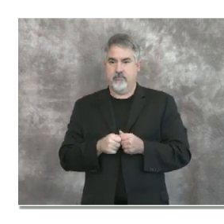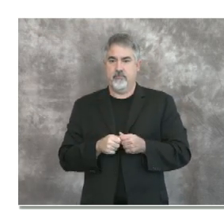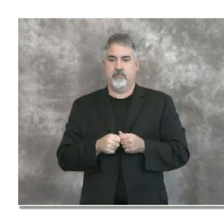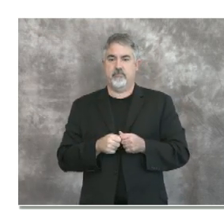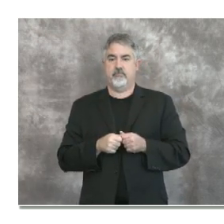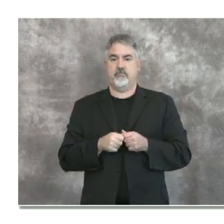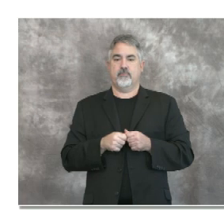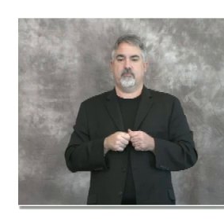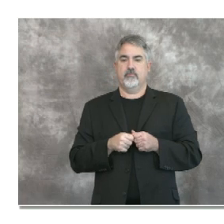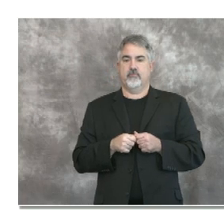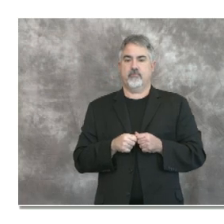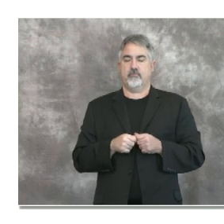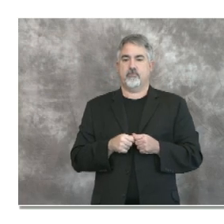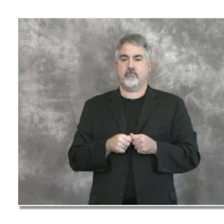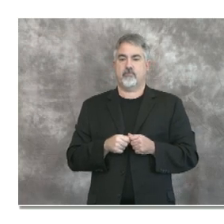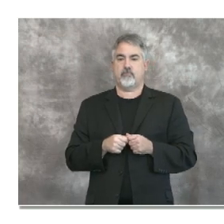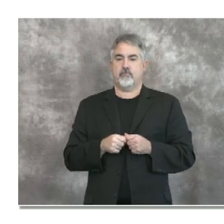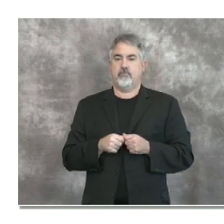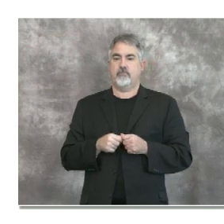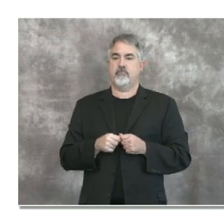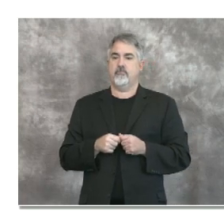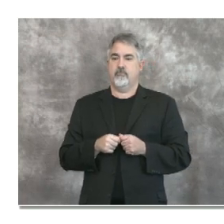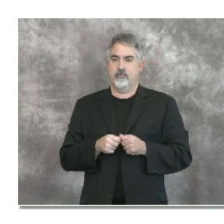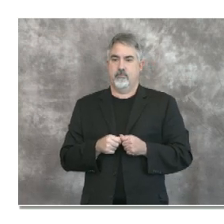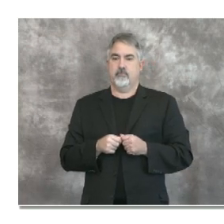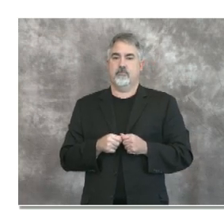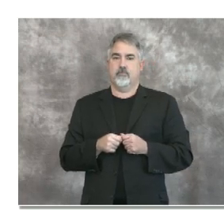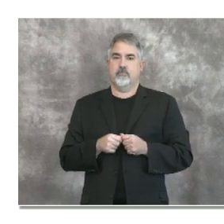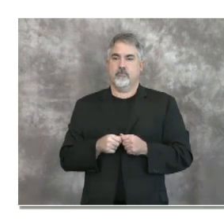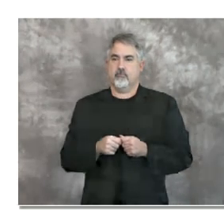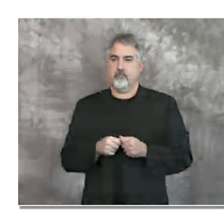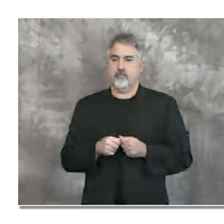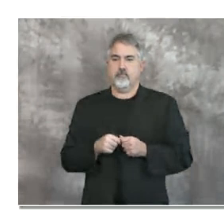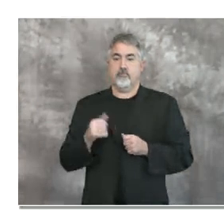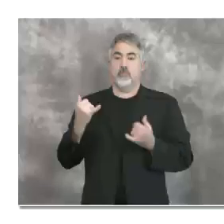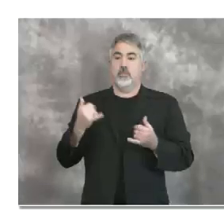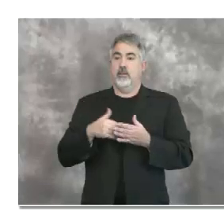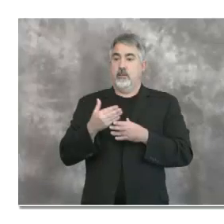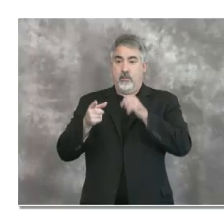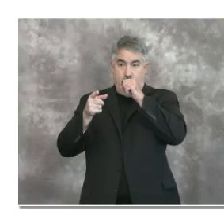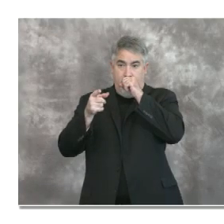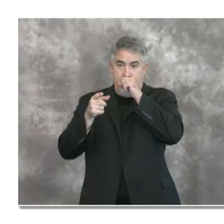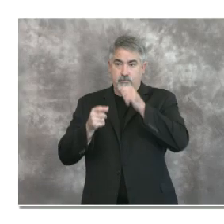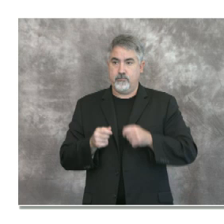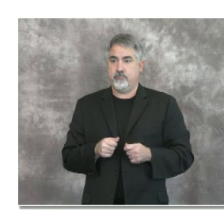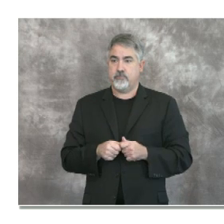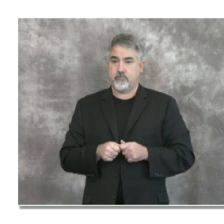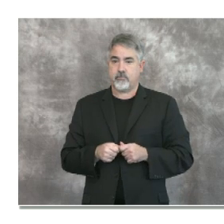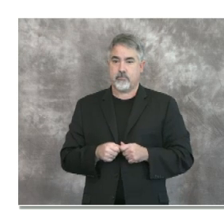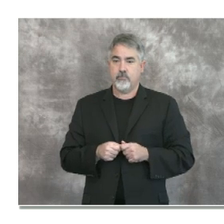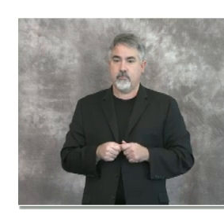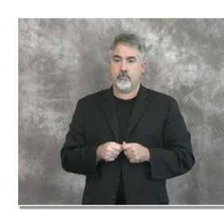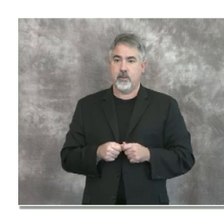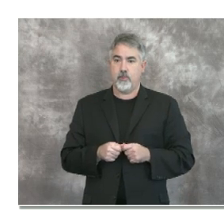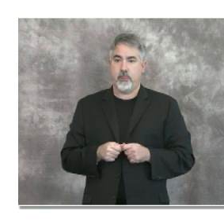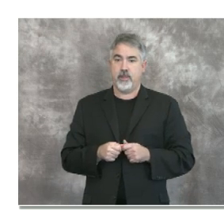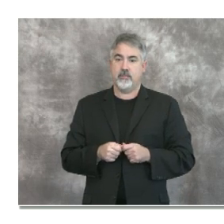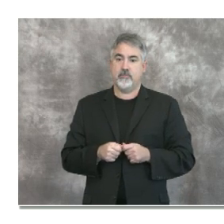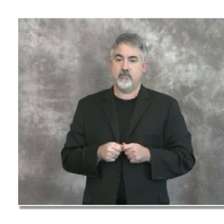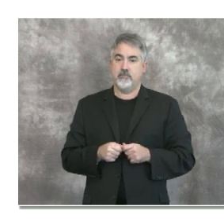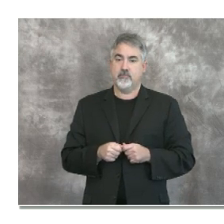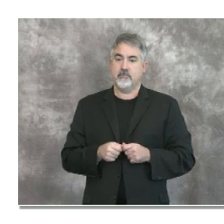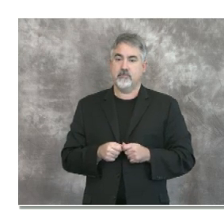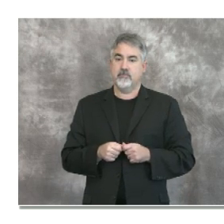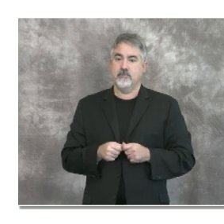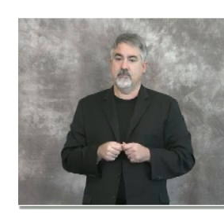been referenced here today. If we go to the next slide, what I'd like to share, again, this is the